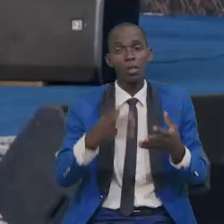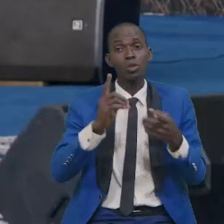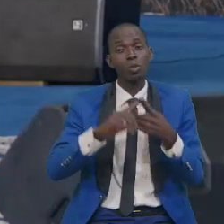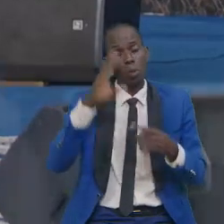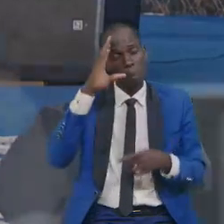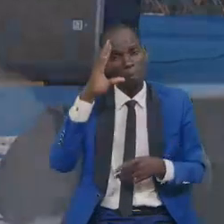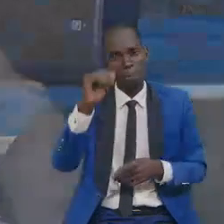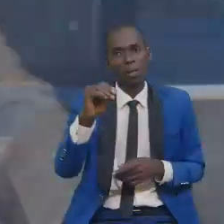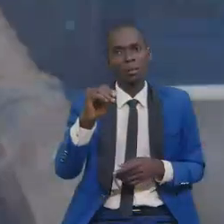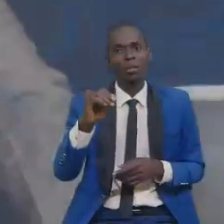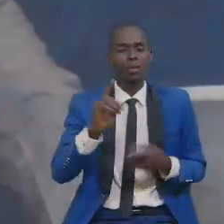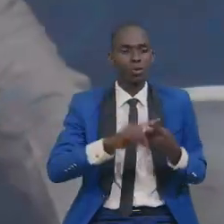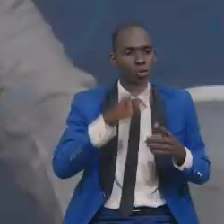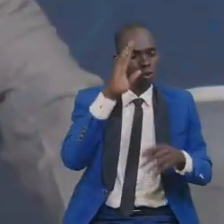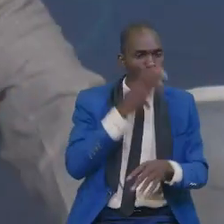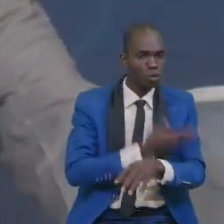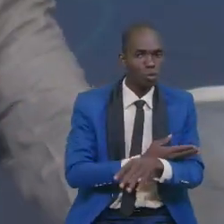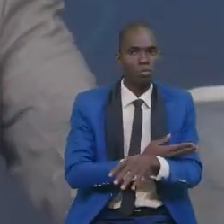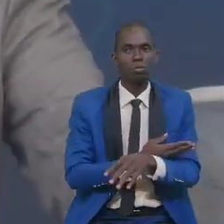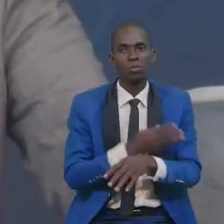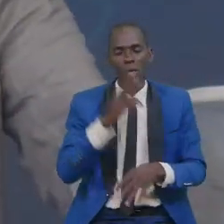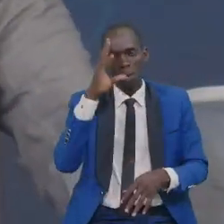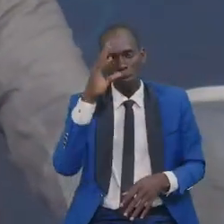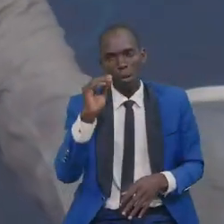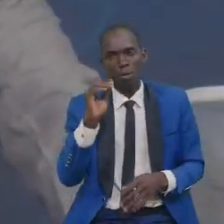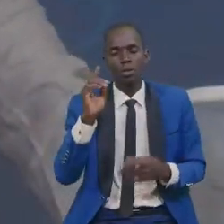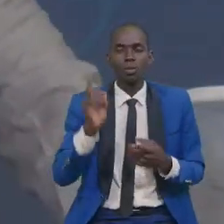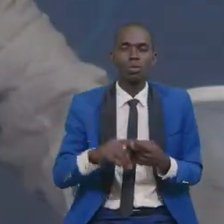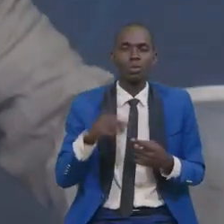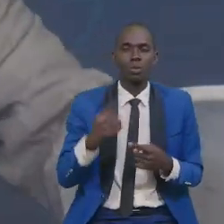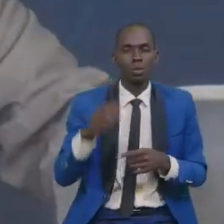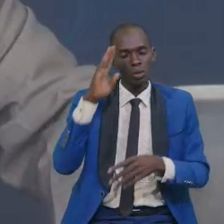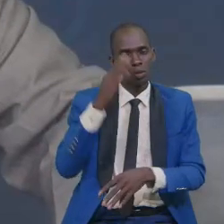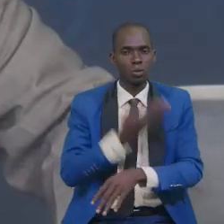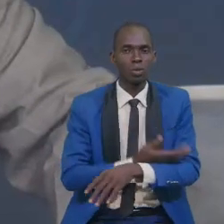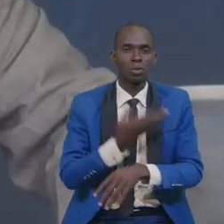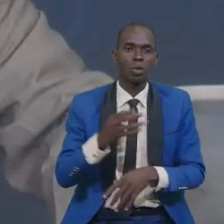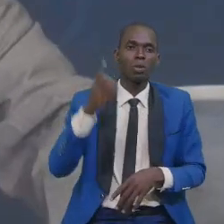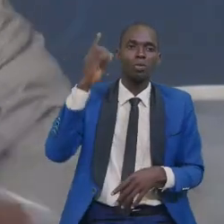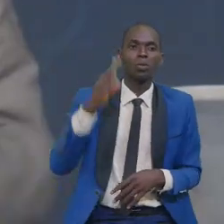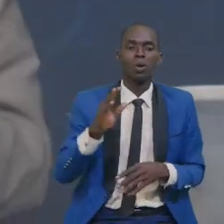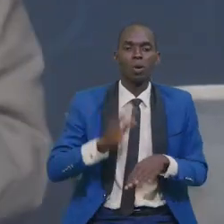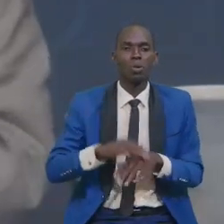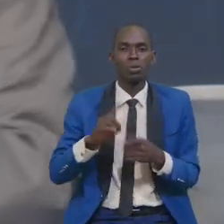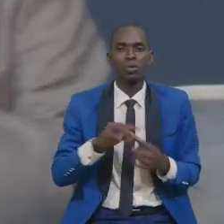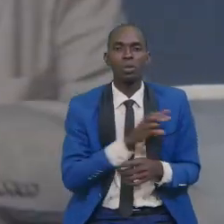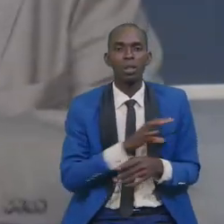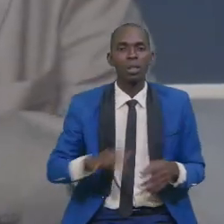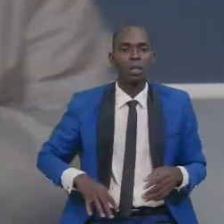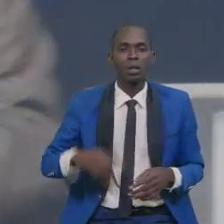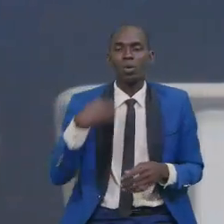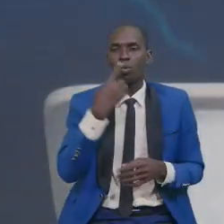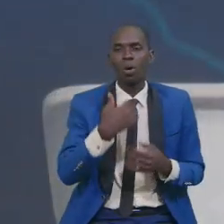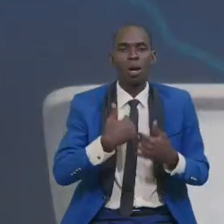unto son of man unto the Son of God unto Christ was done